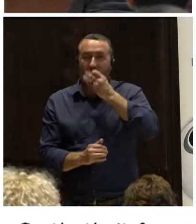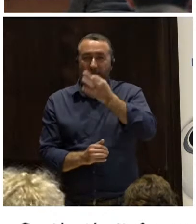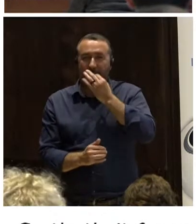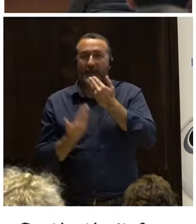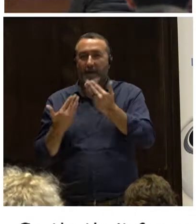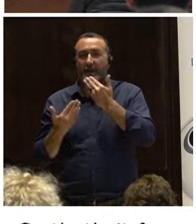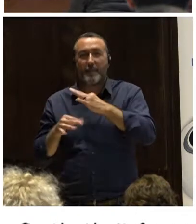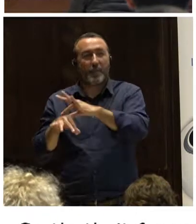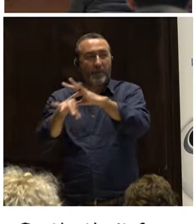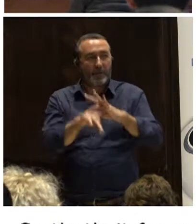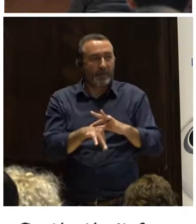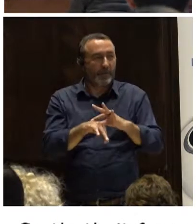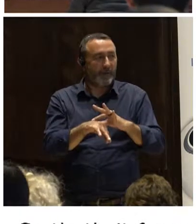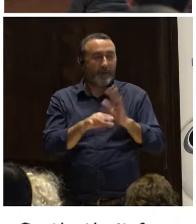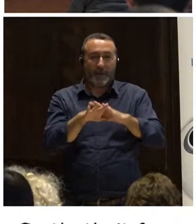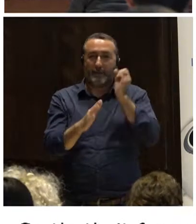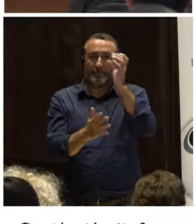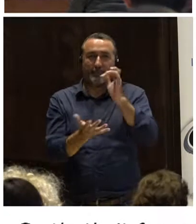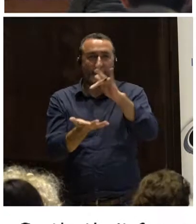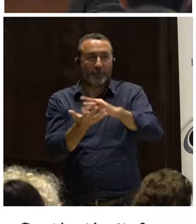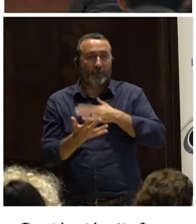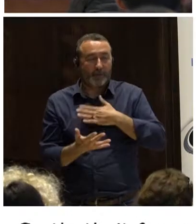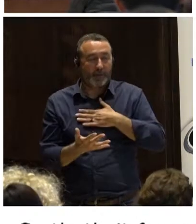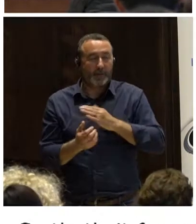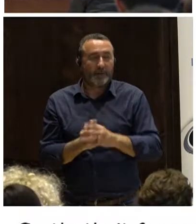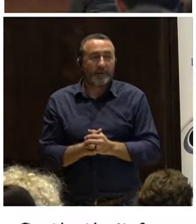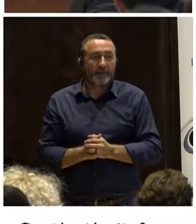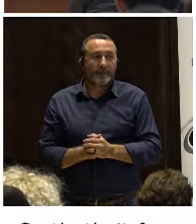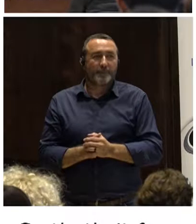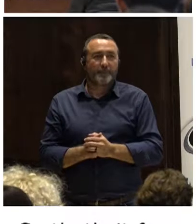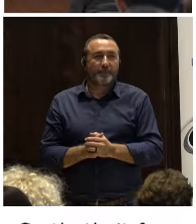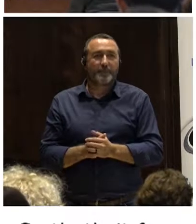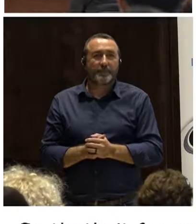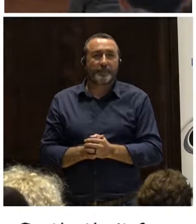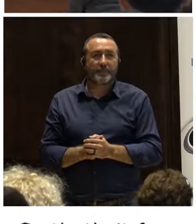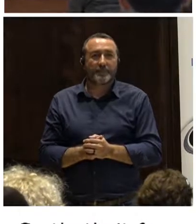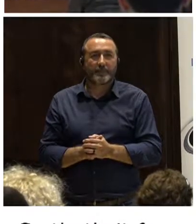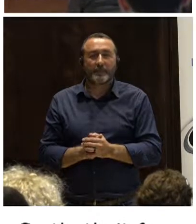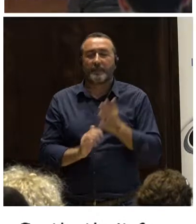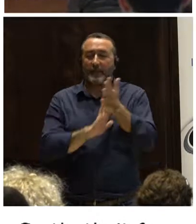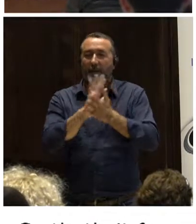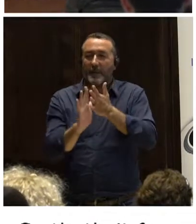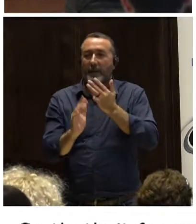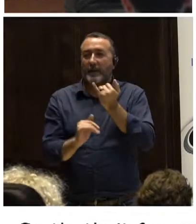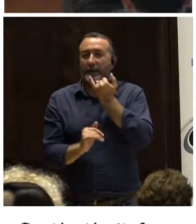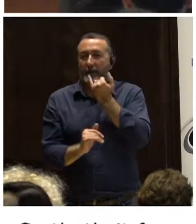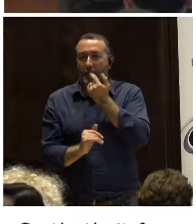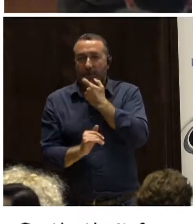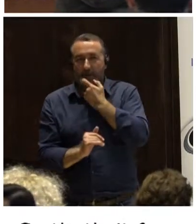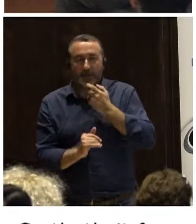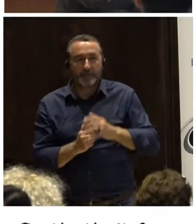I can speak in Portuñol or in English, so I'm going to speak in English.